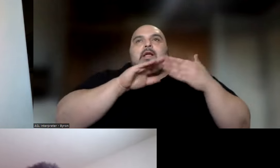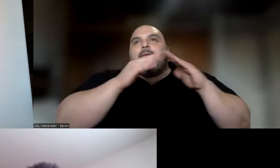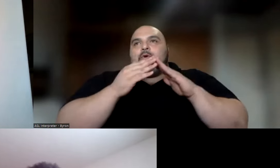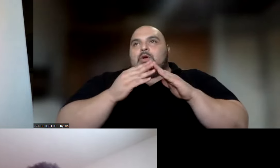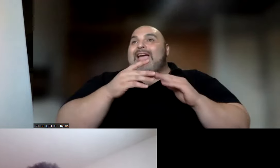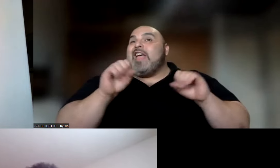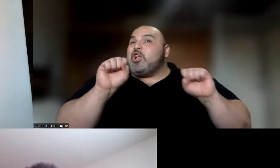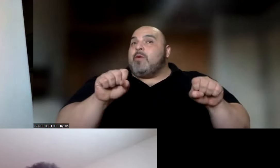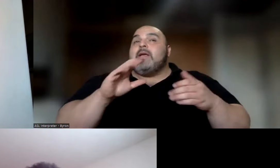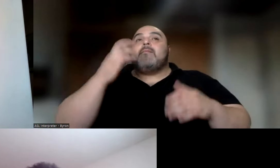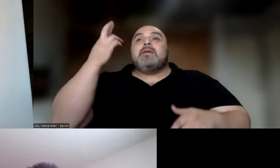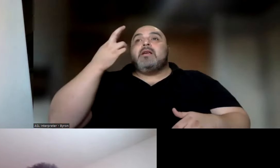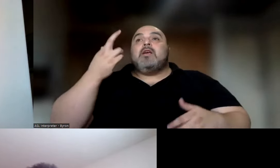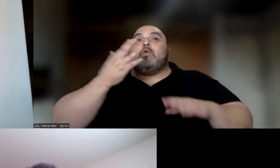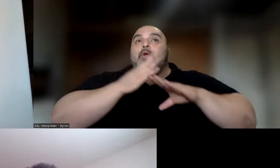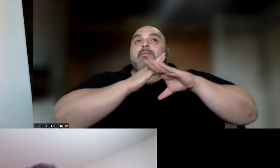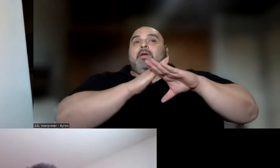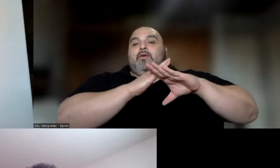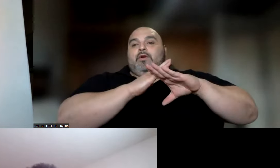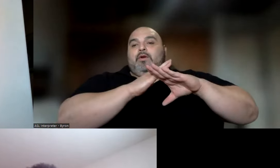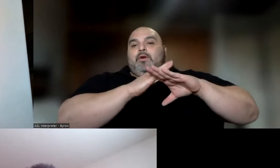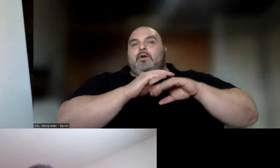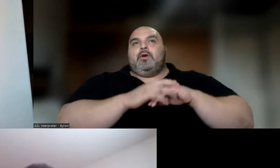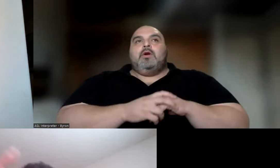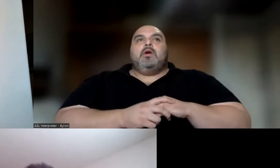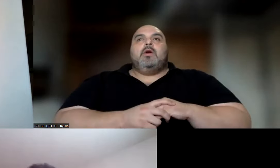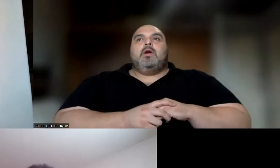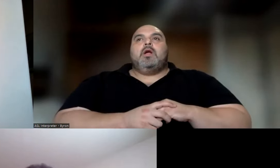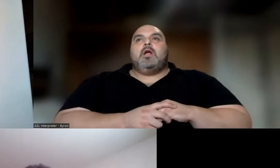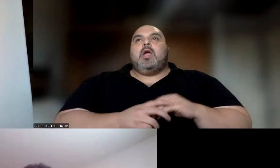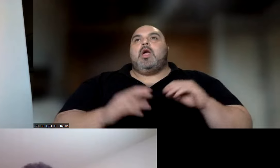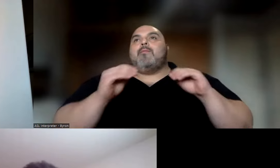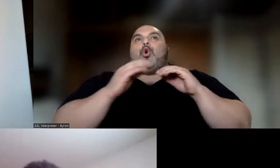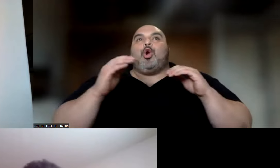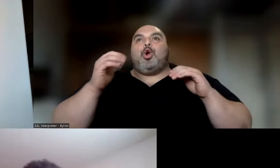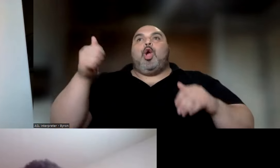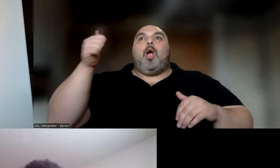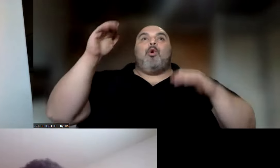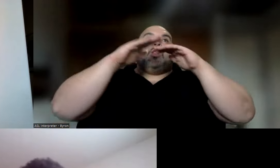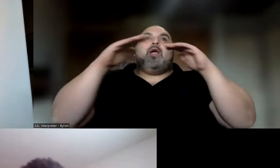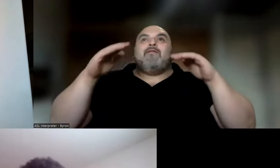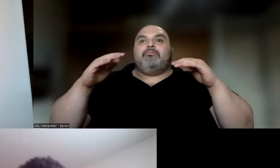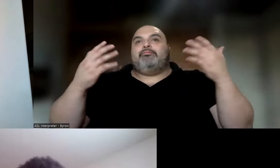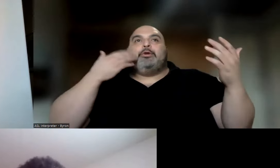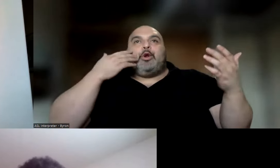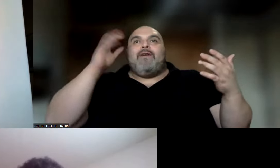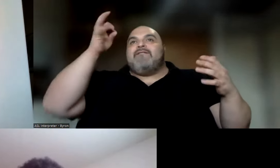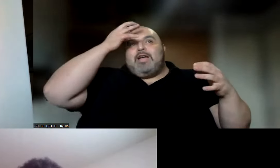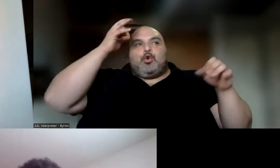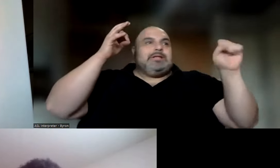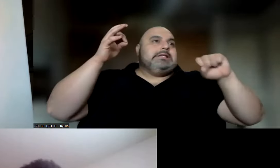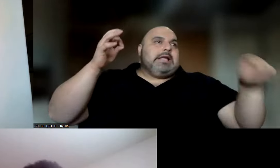it could be because there's a barrier in a more upper level. between, federal and state,